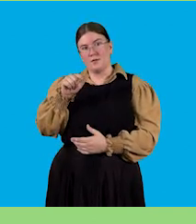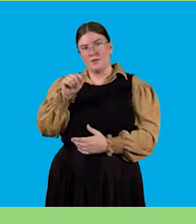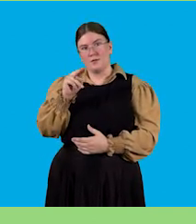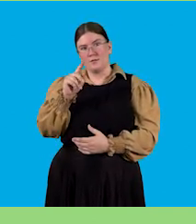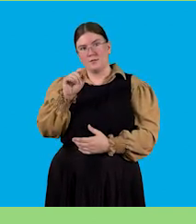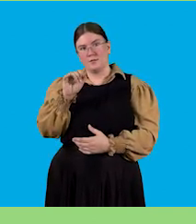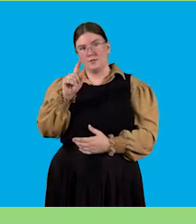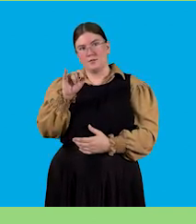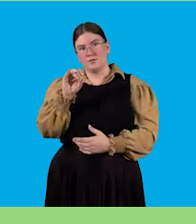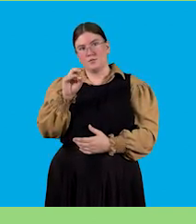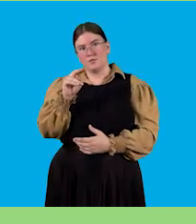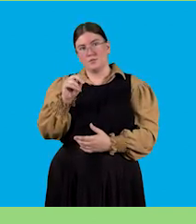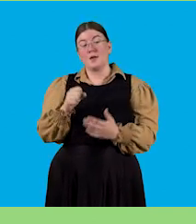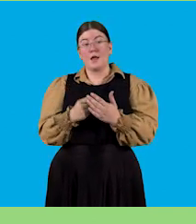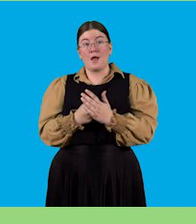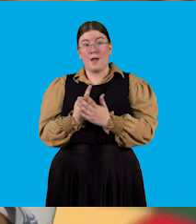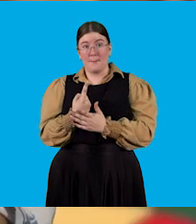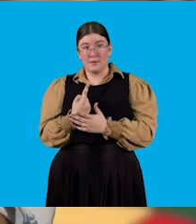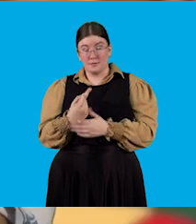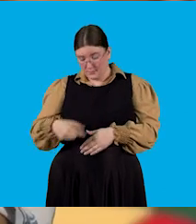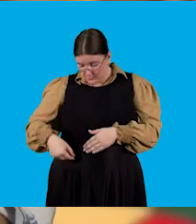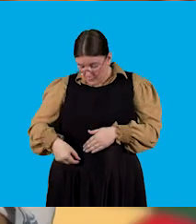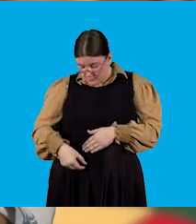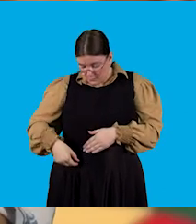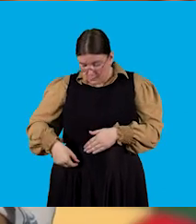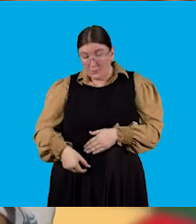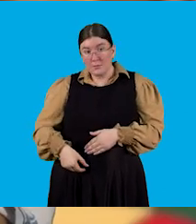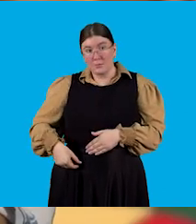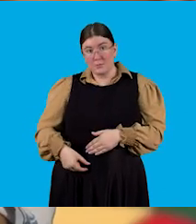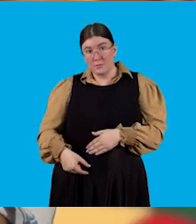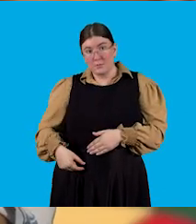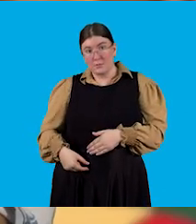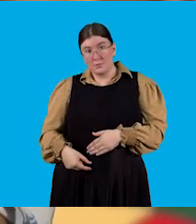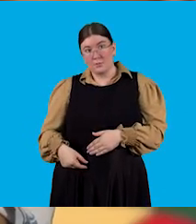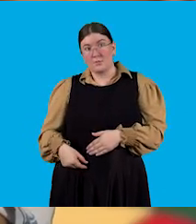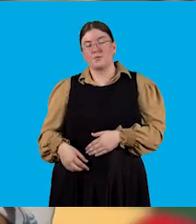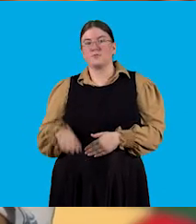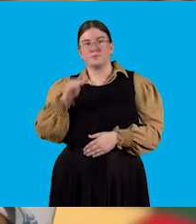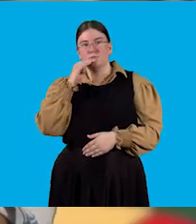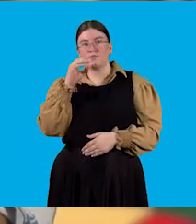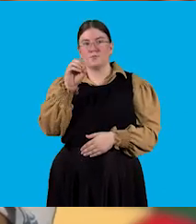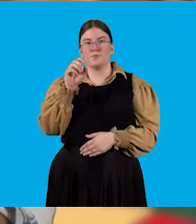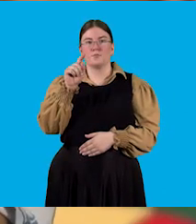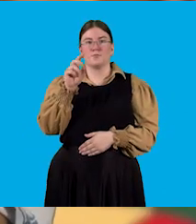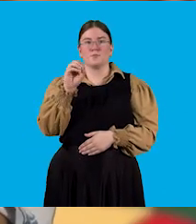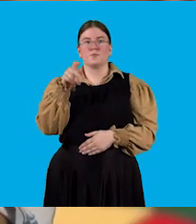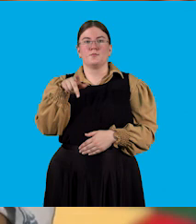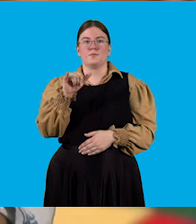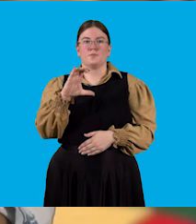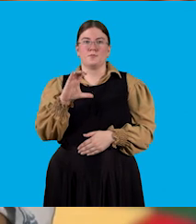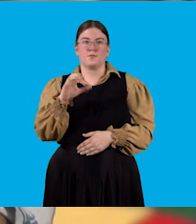implantation takes place in the fallopian tube, that will be known as an ectopic pregnancy, and